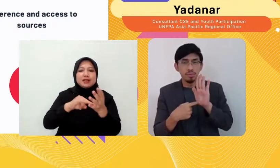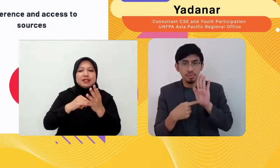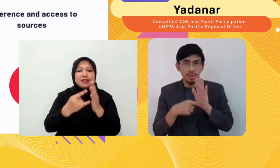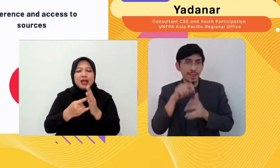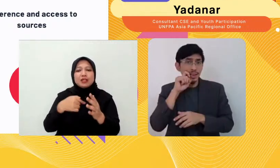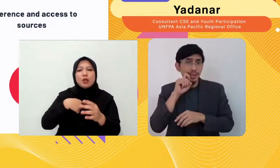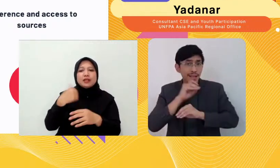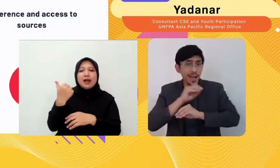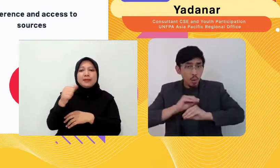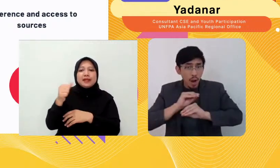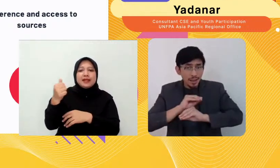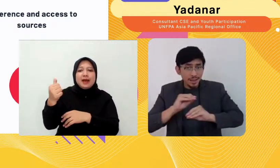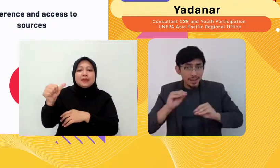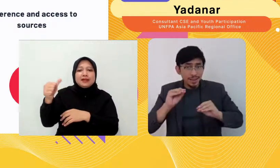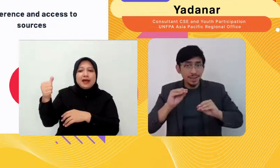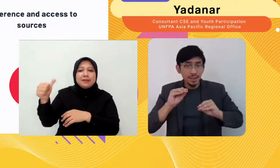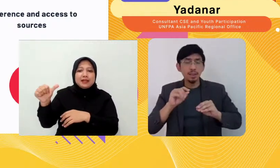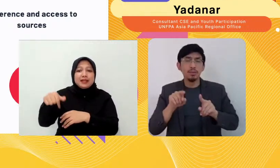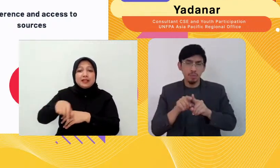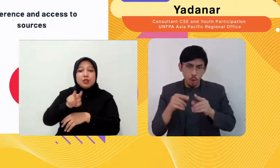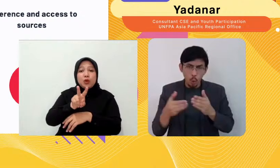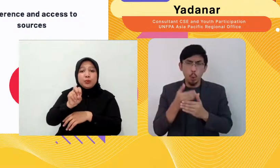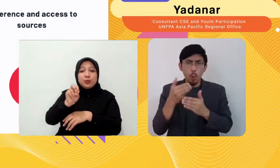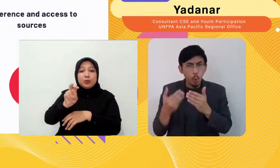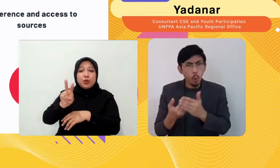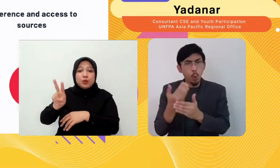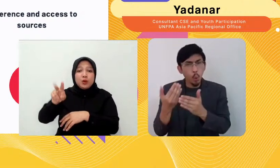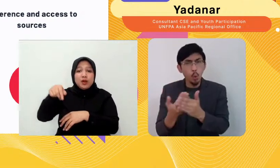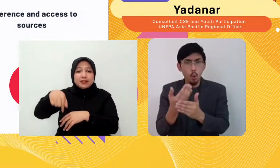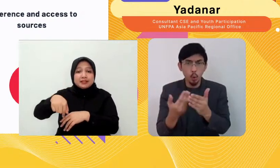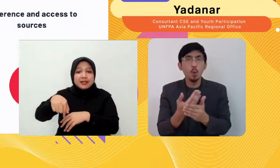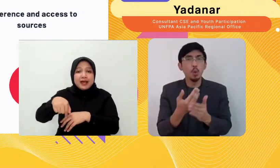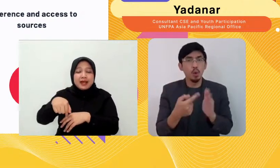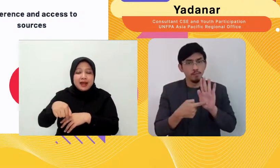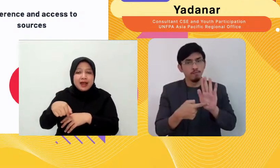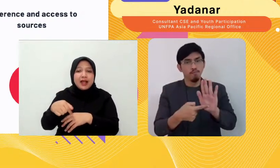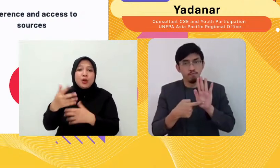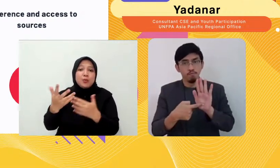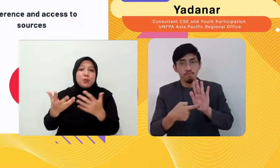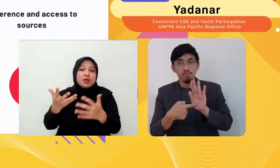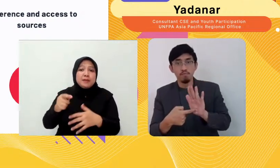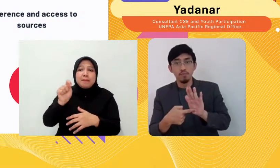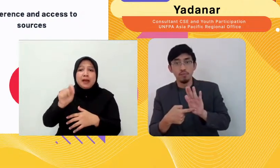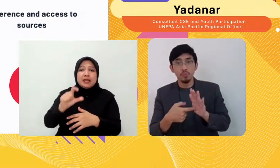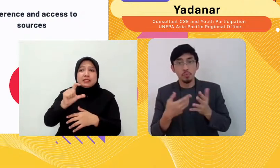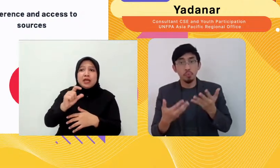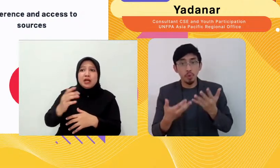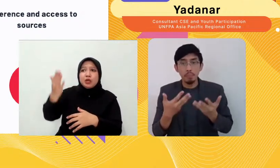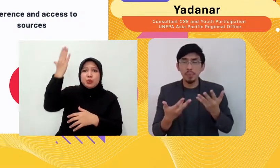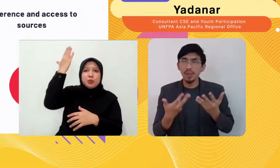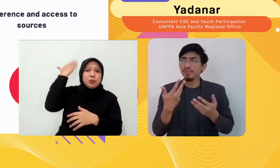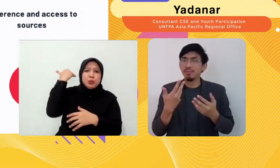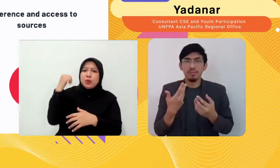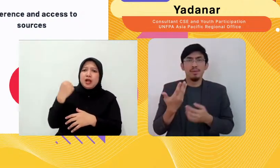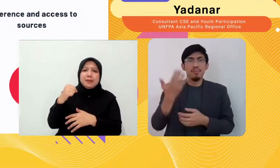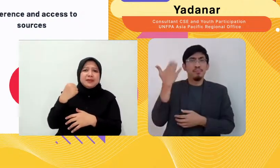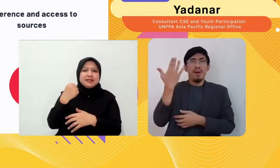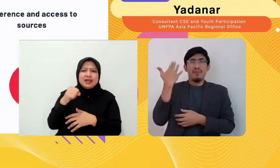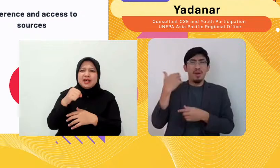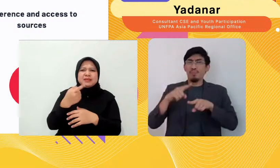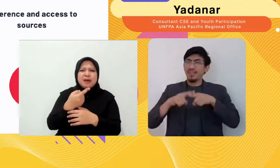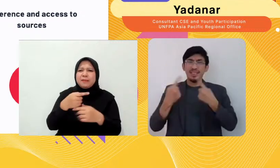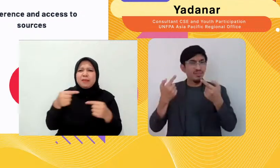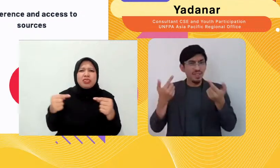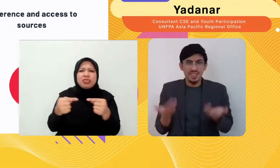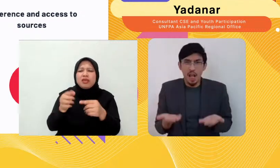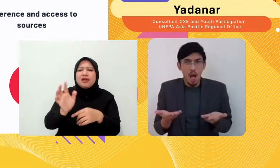in that they used in 1986 anymore because it is not relevant. We have like up-to-date resources for the HIV and AIDS.